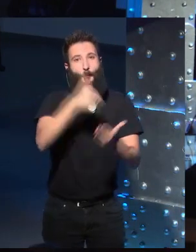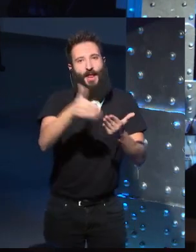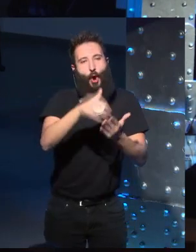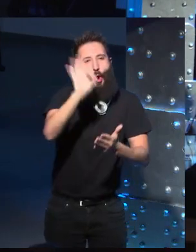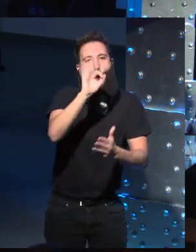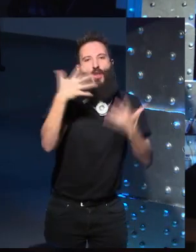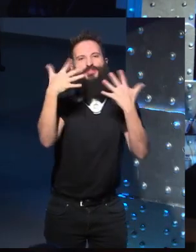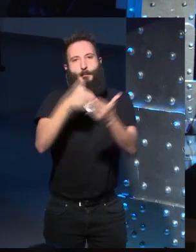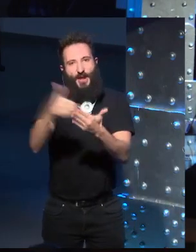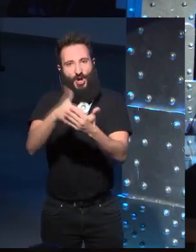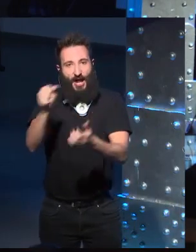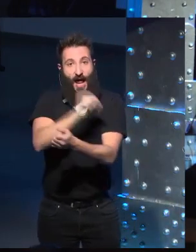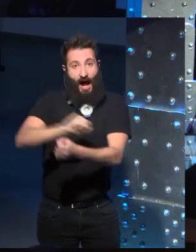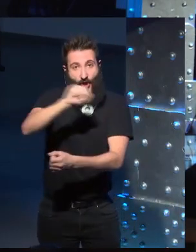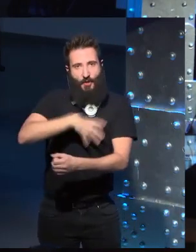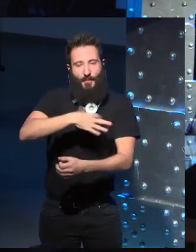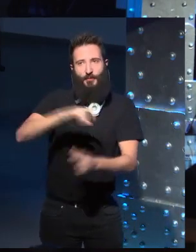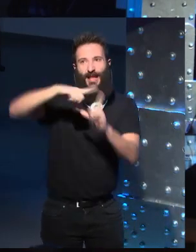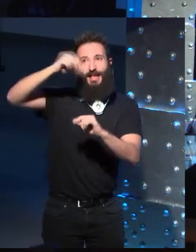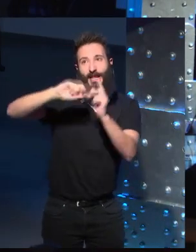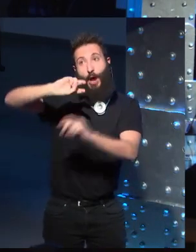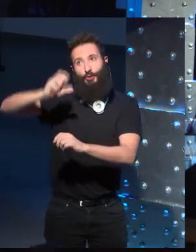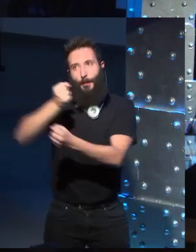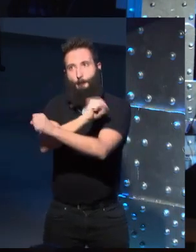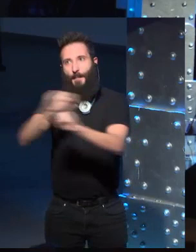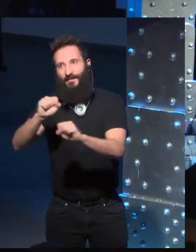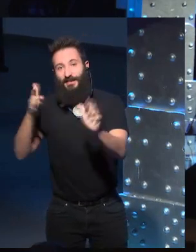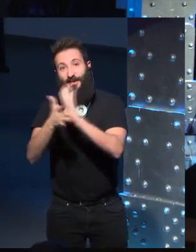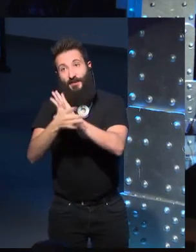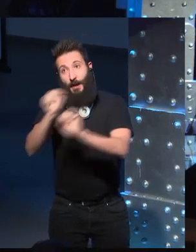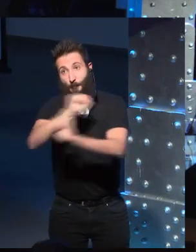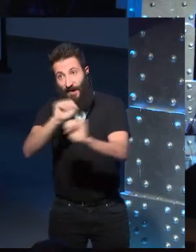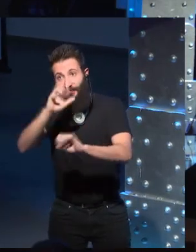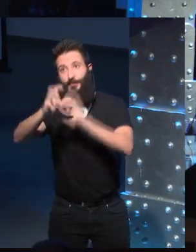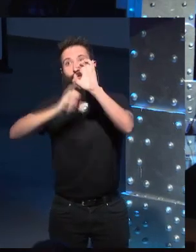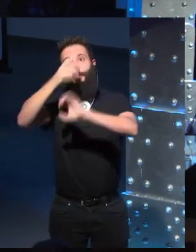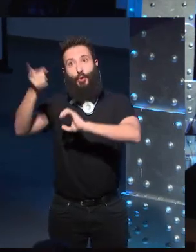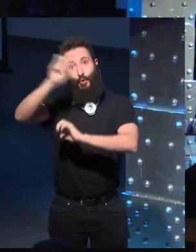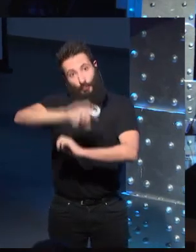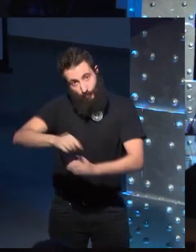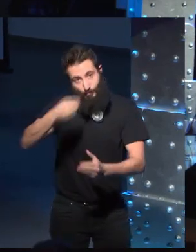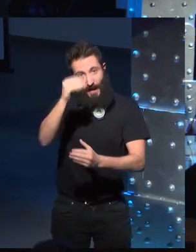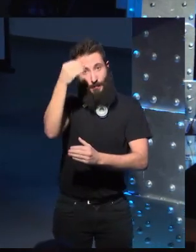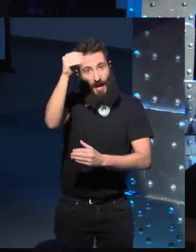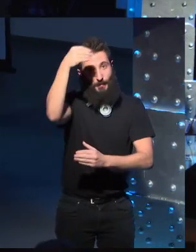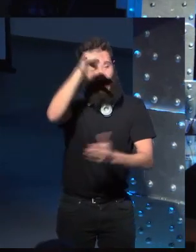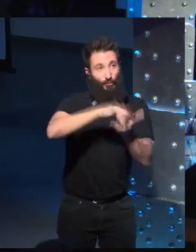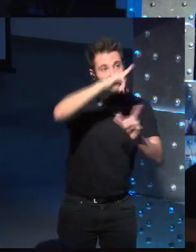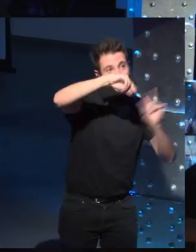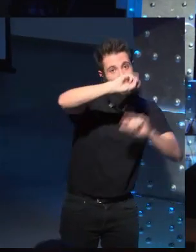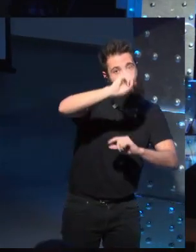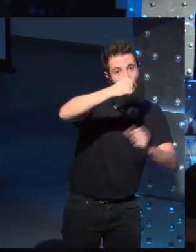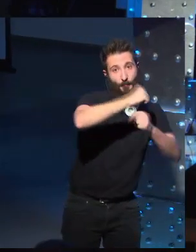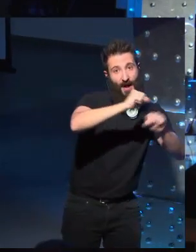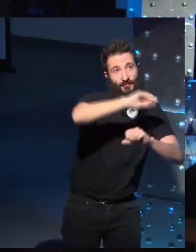will explode. And if another star explodes, you have more dust. And then another, and then another, and then another. And in the end you